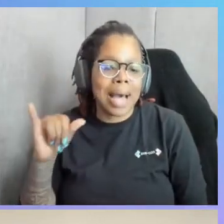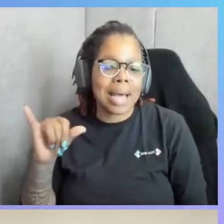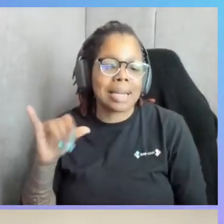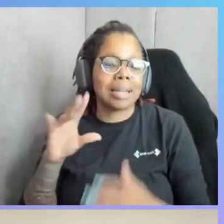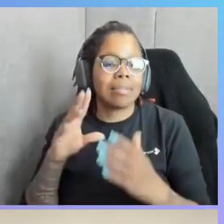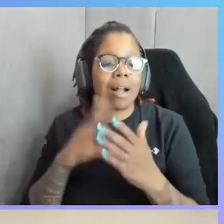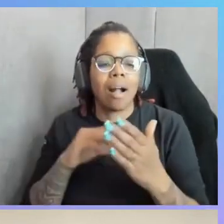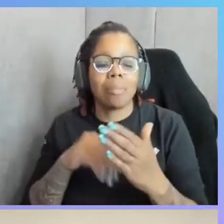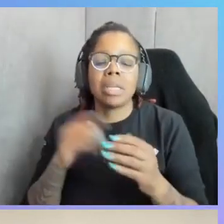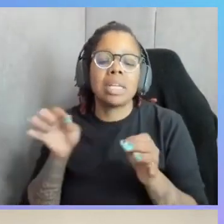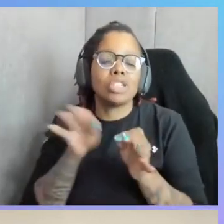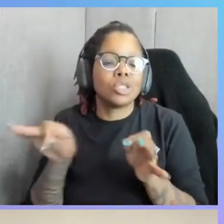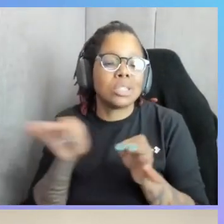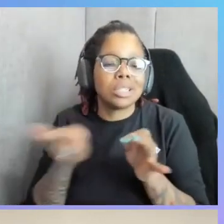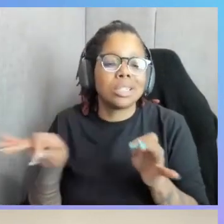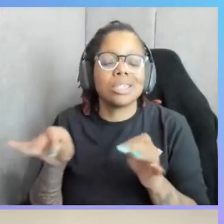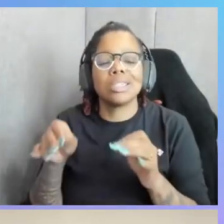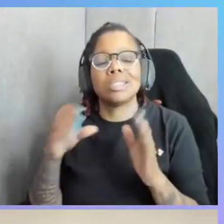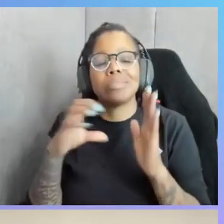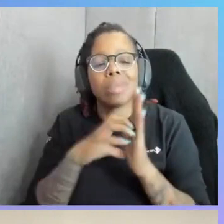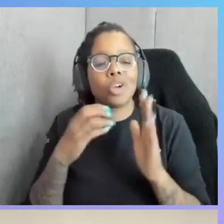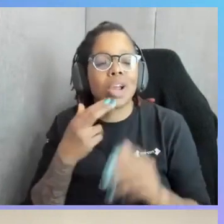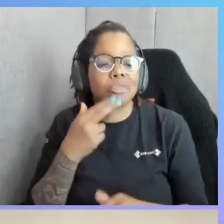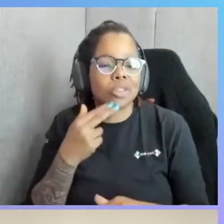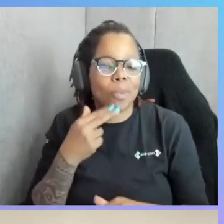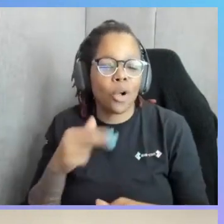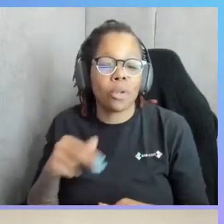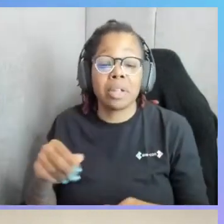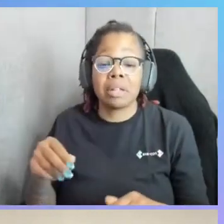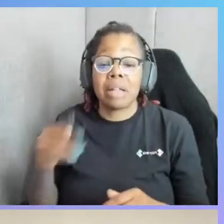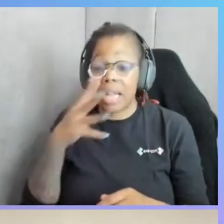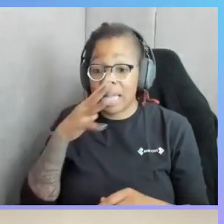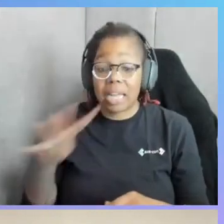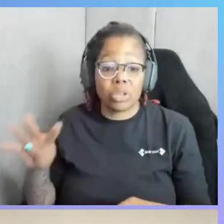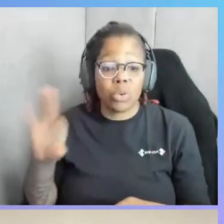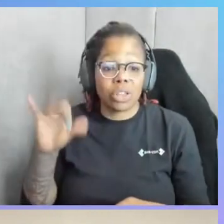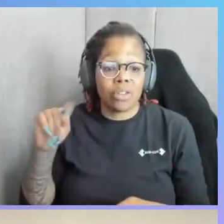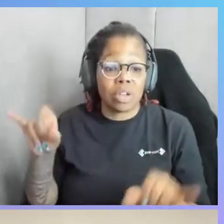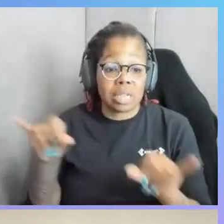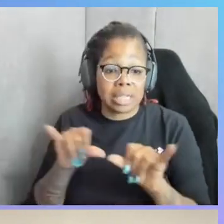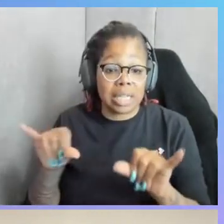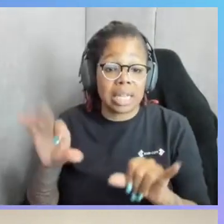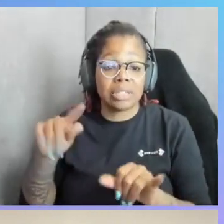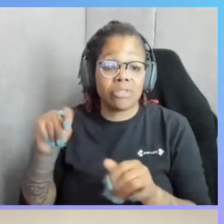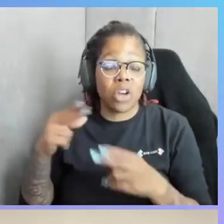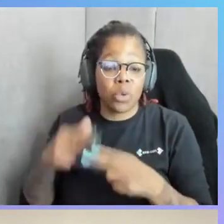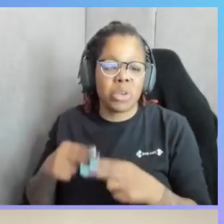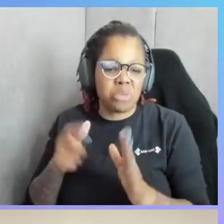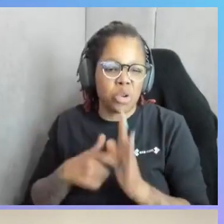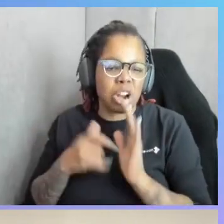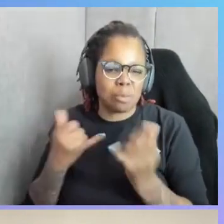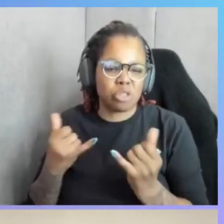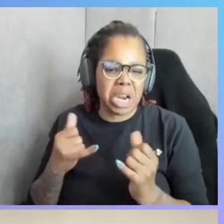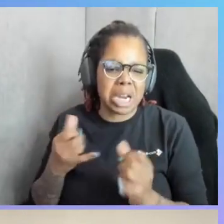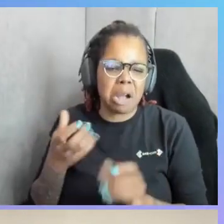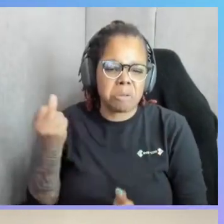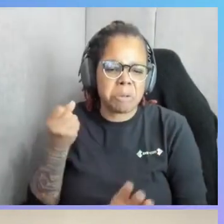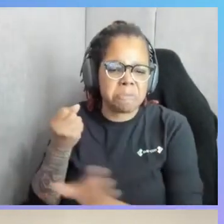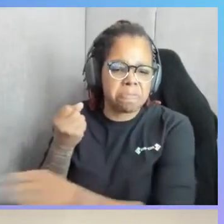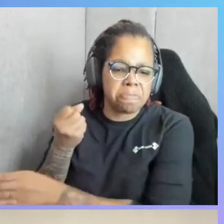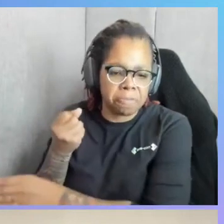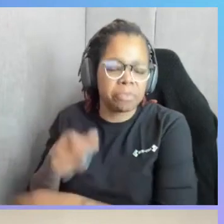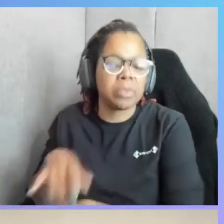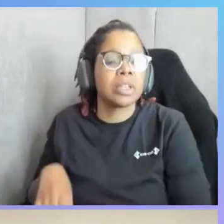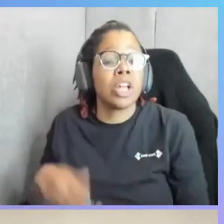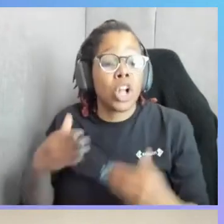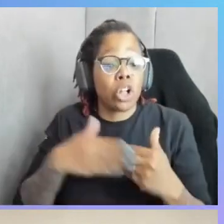Sentences, paragraphs, small labels. Ignore the font size and font weight requirements for now, okay? Going